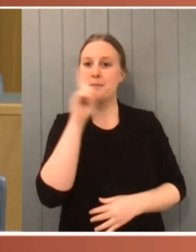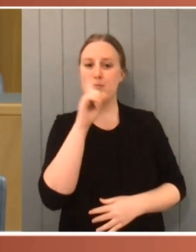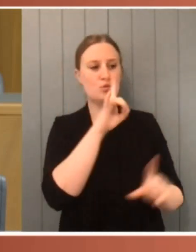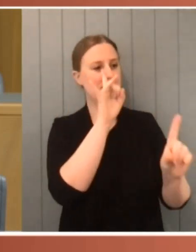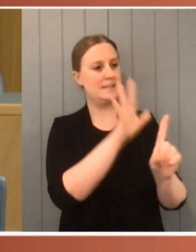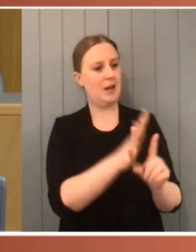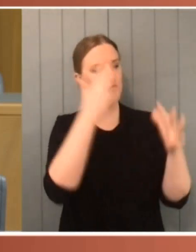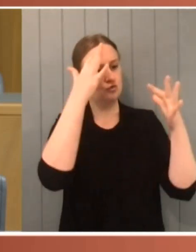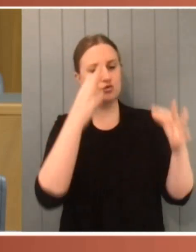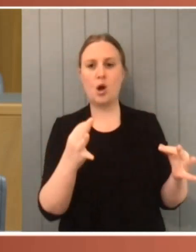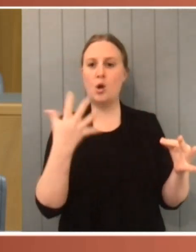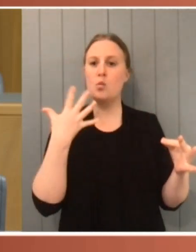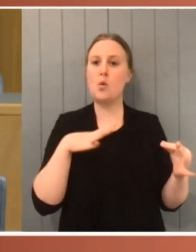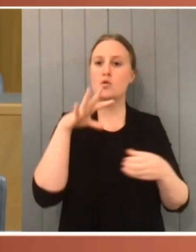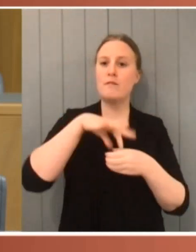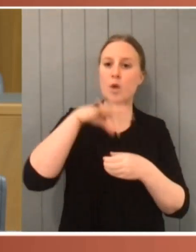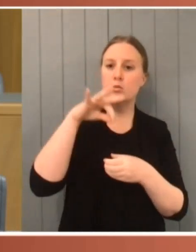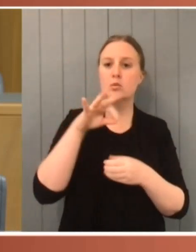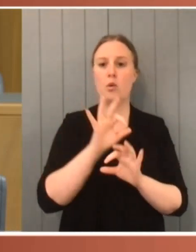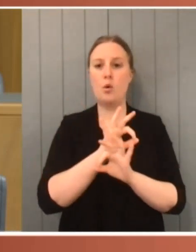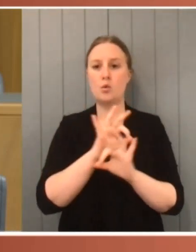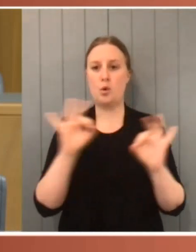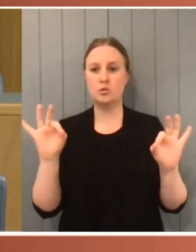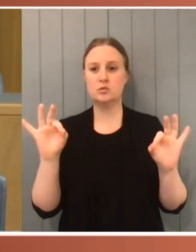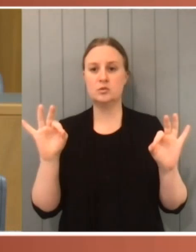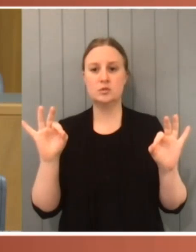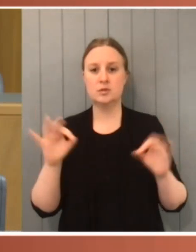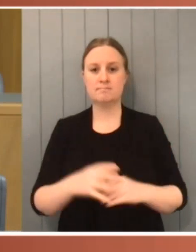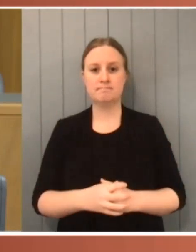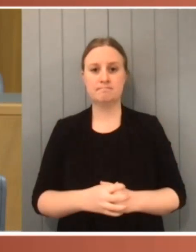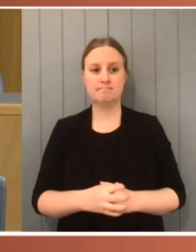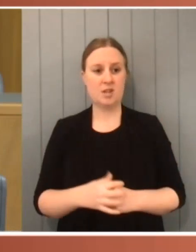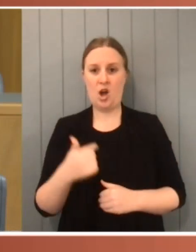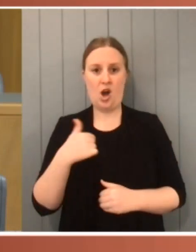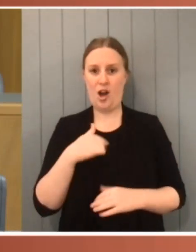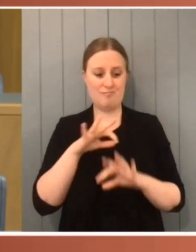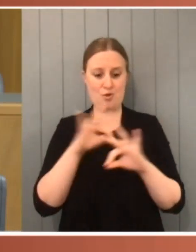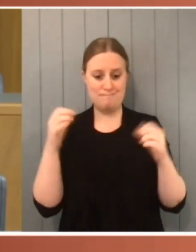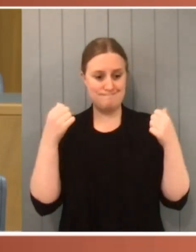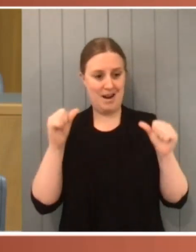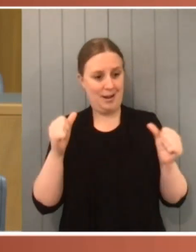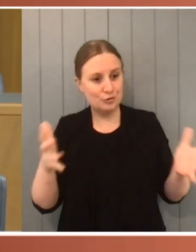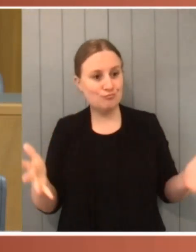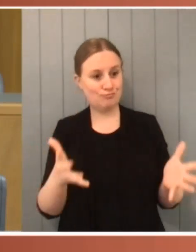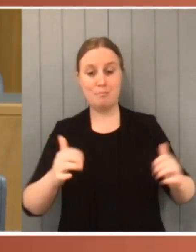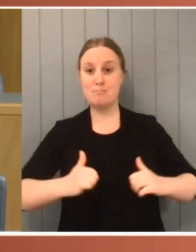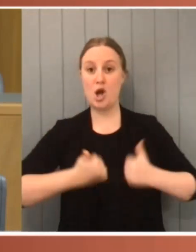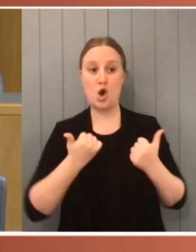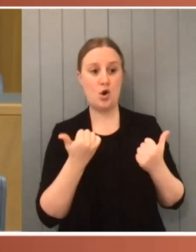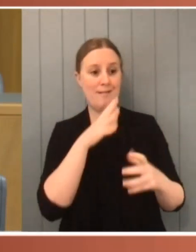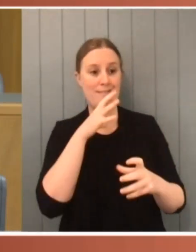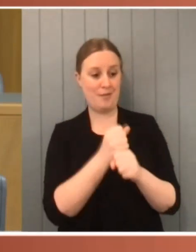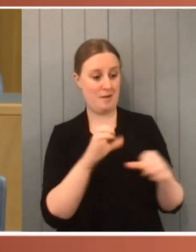have not been able to convince even my own federal parliamentary party of the worth of that great